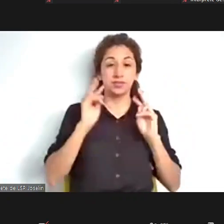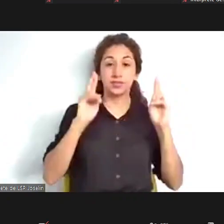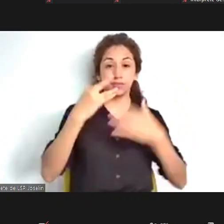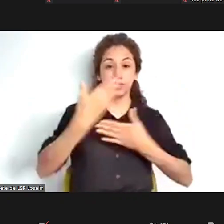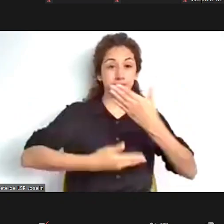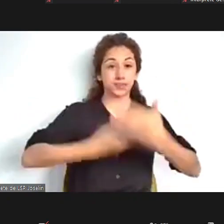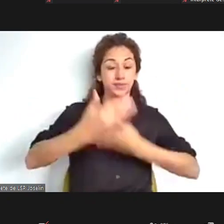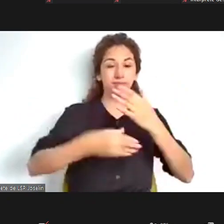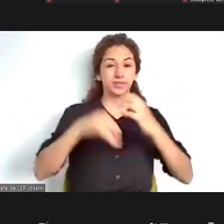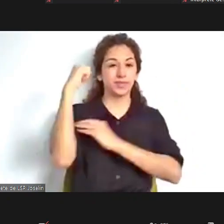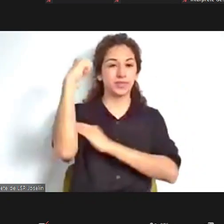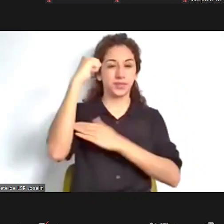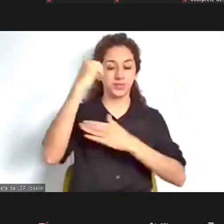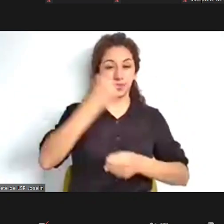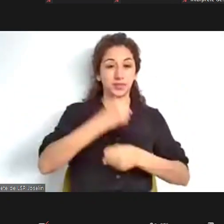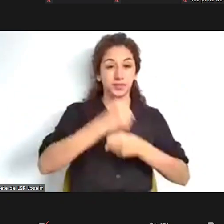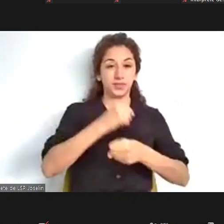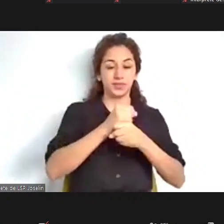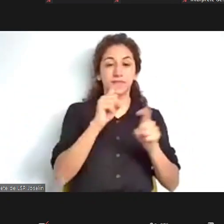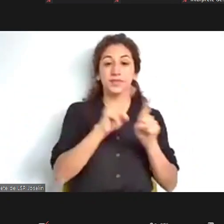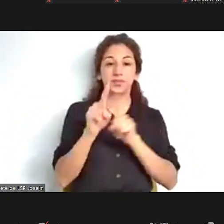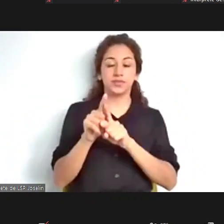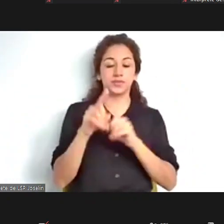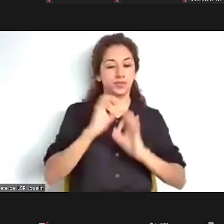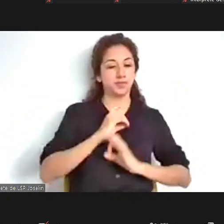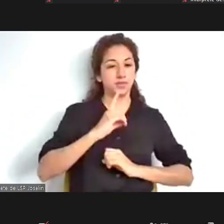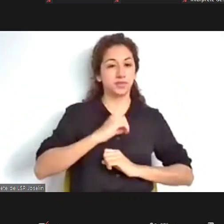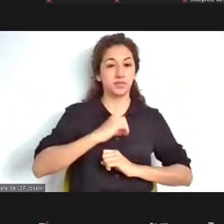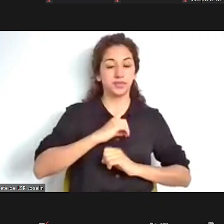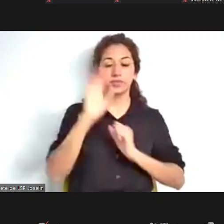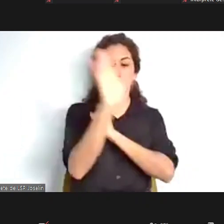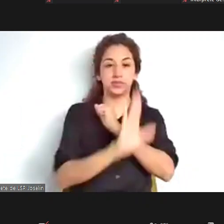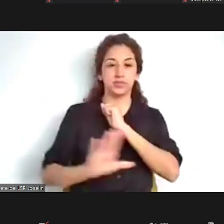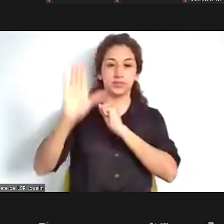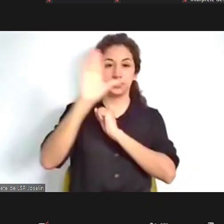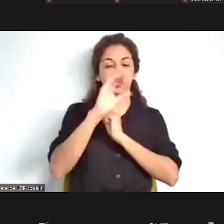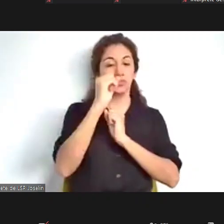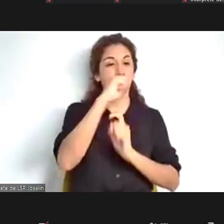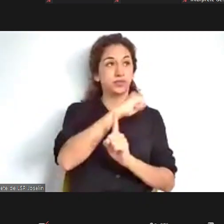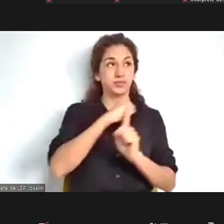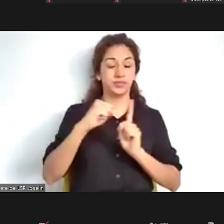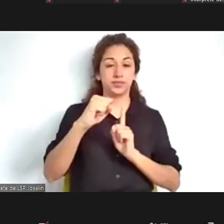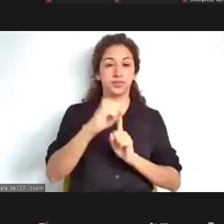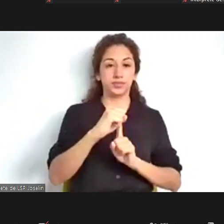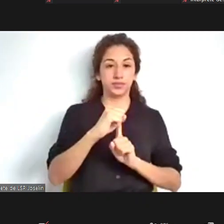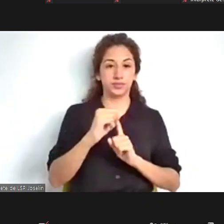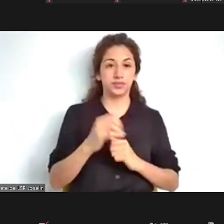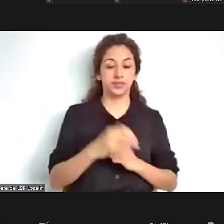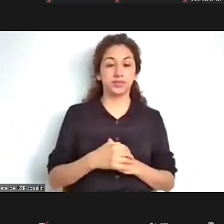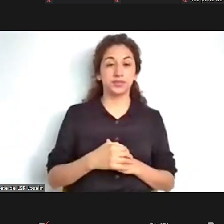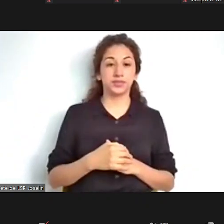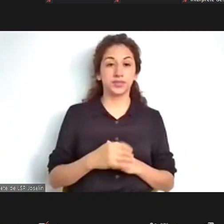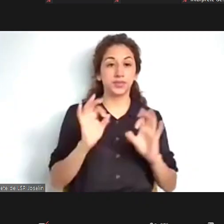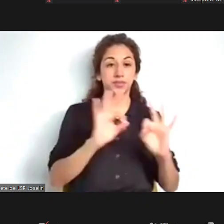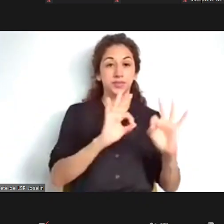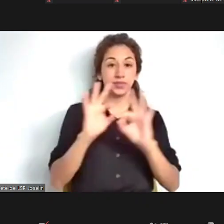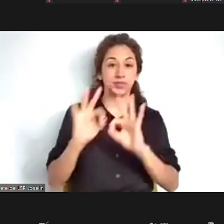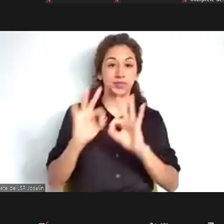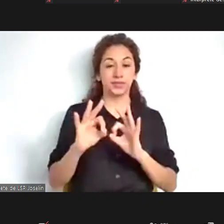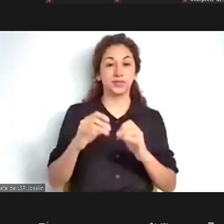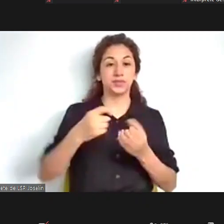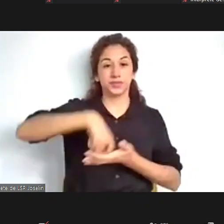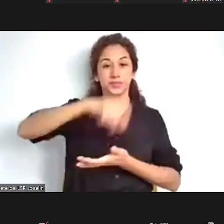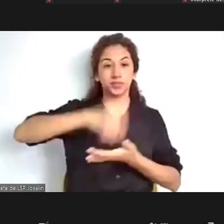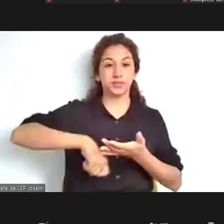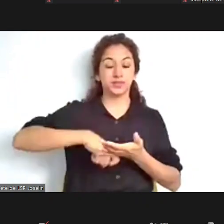received the negative impact of covet and that this goes towards other